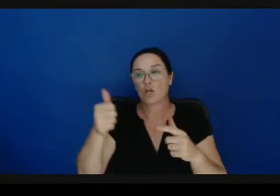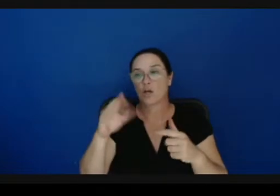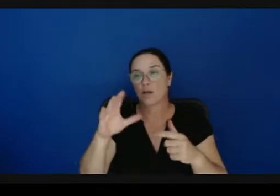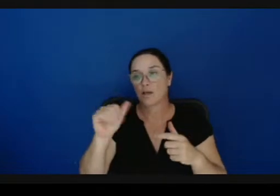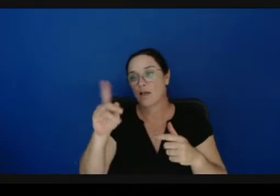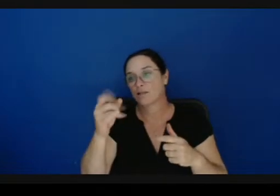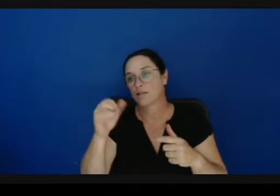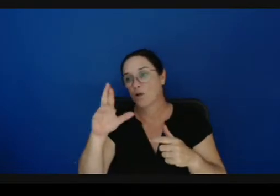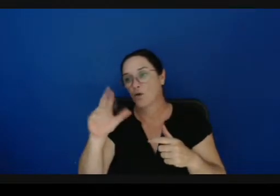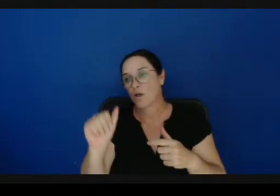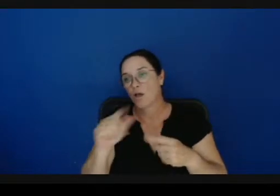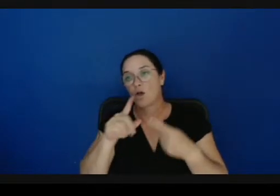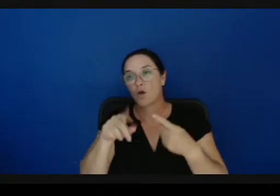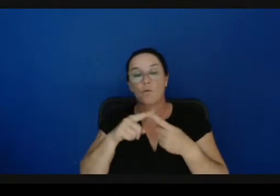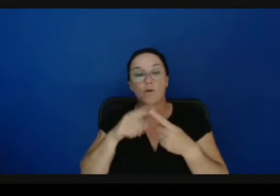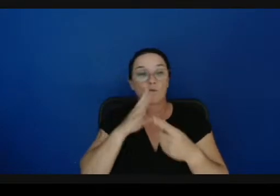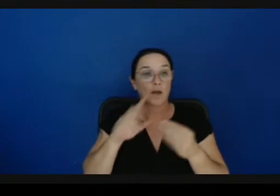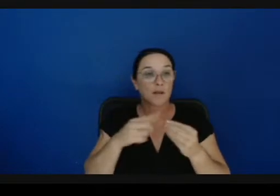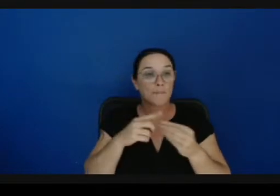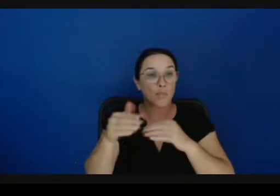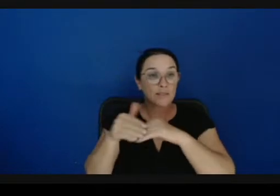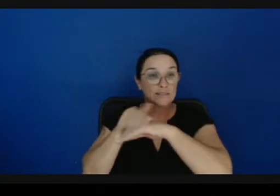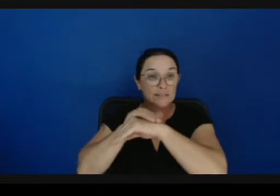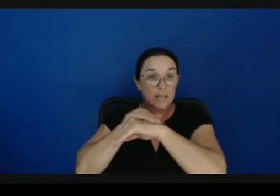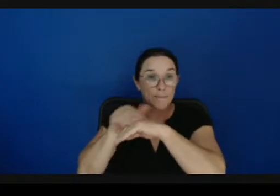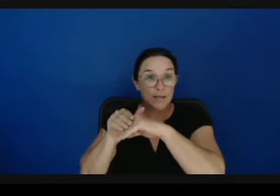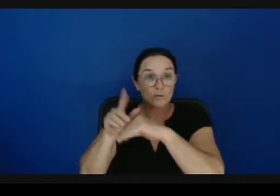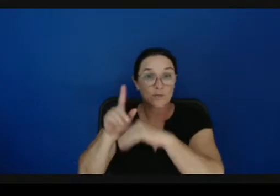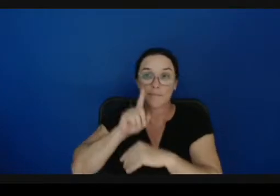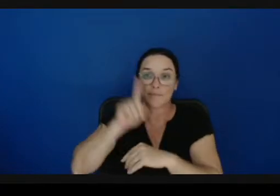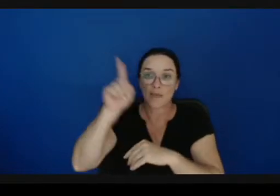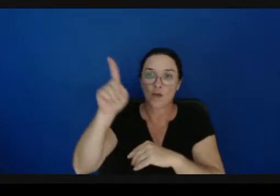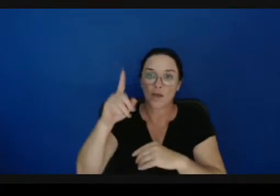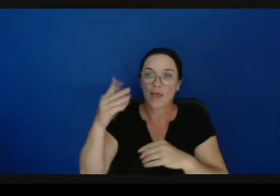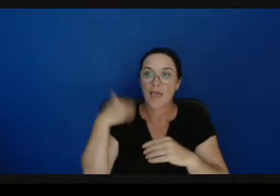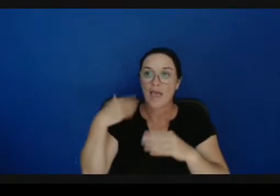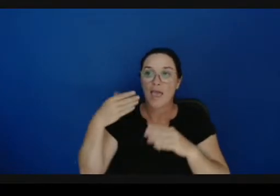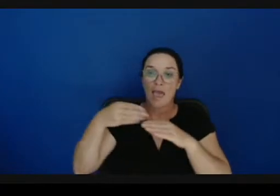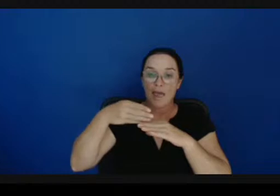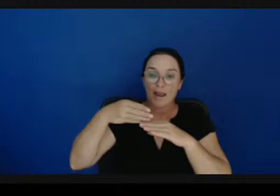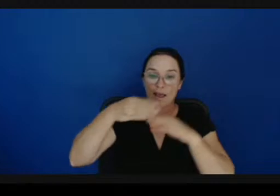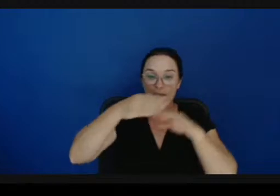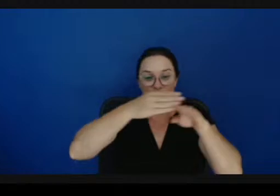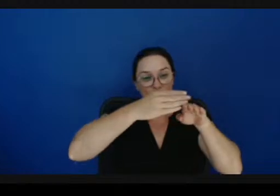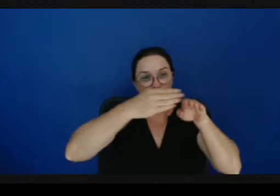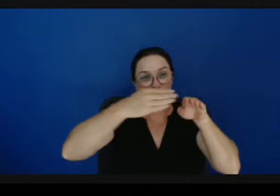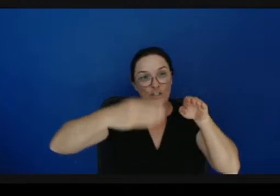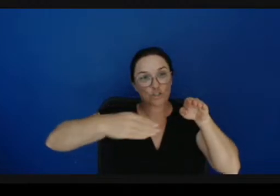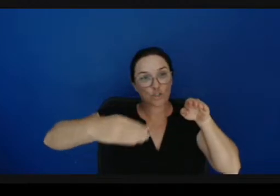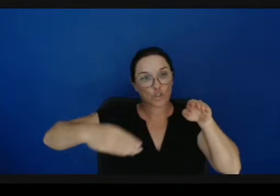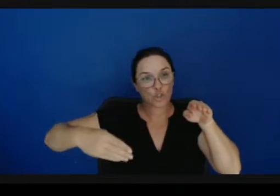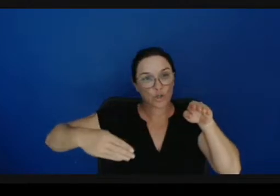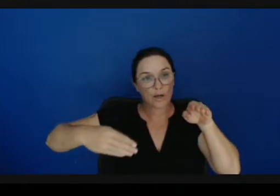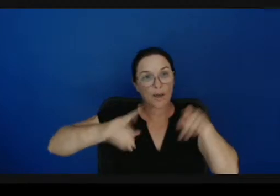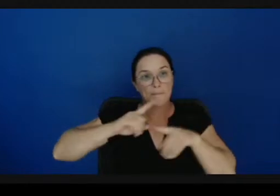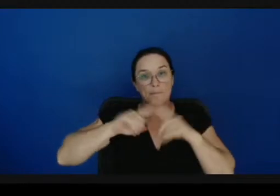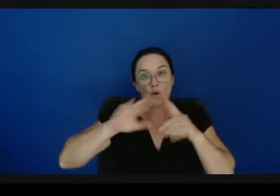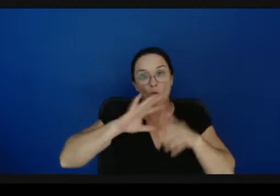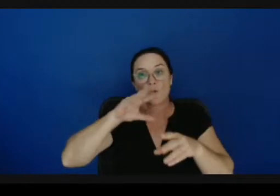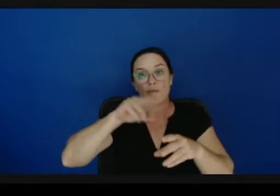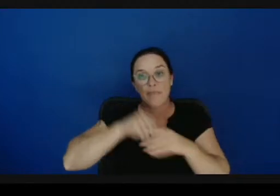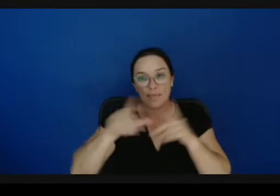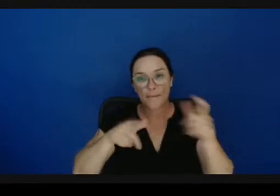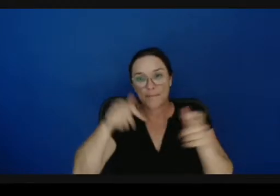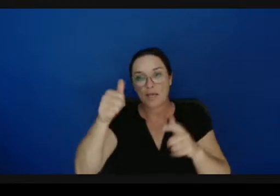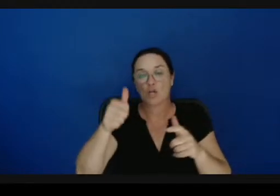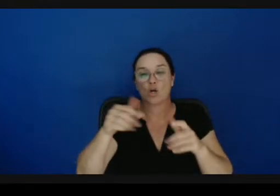summit, we talk about that. And there was a fissure that extended out of the caldera, but still within the bigger structure.